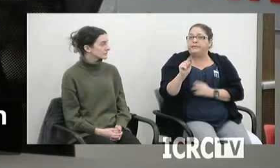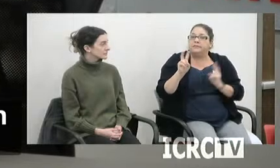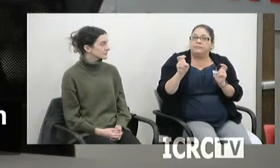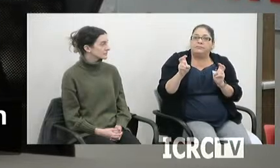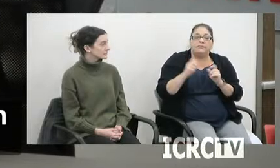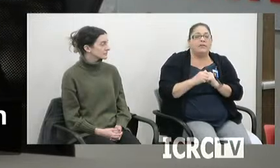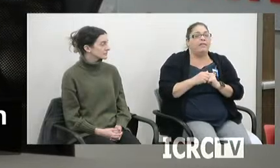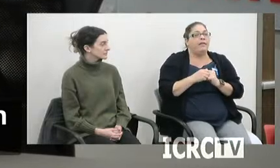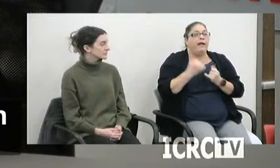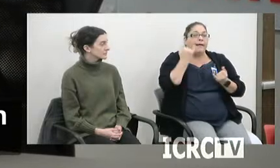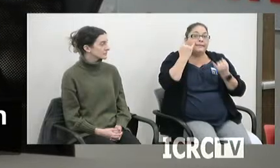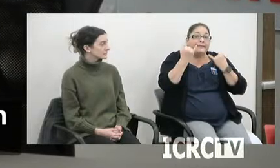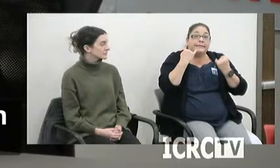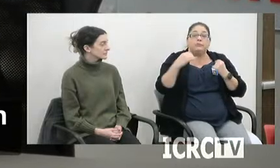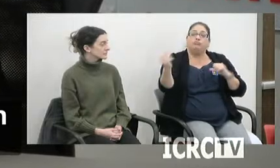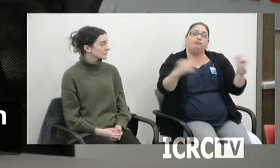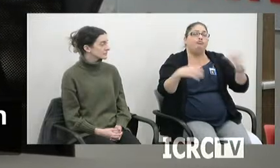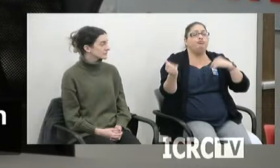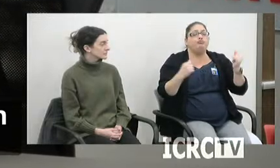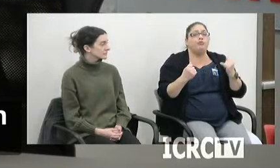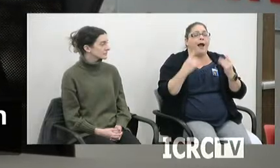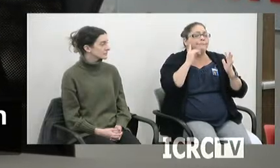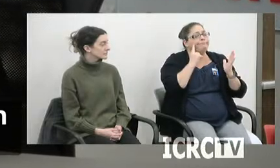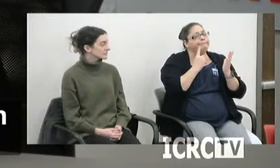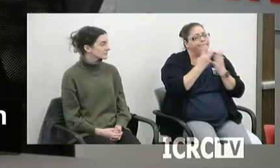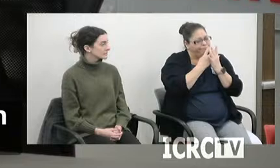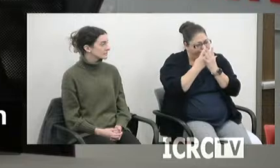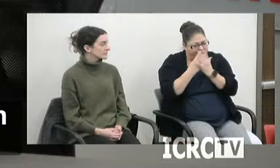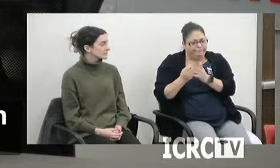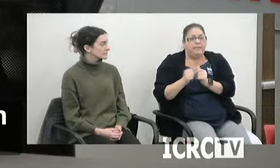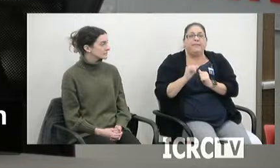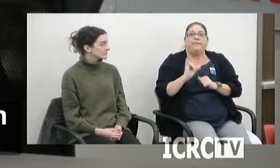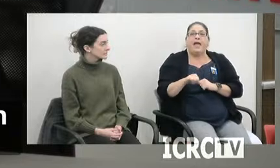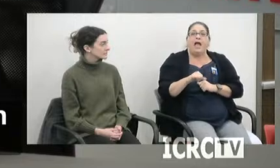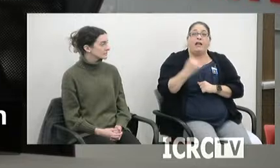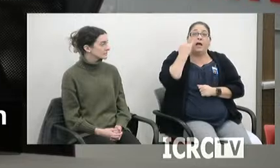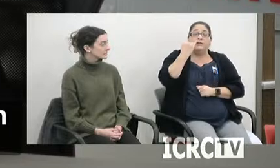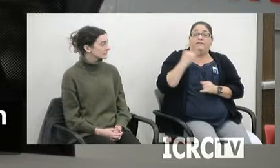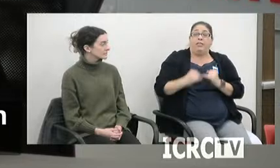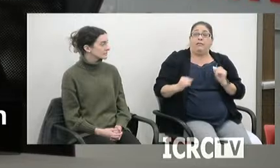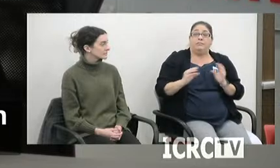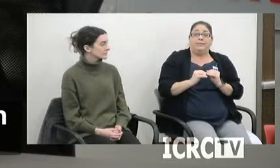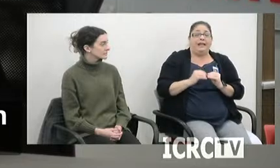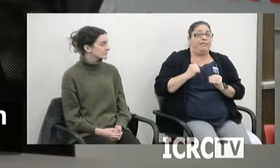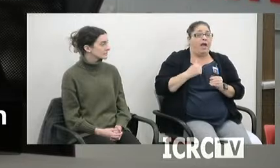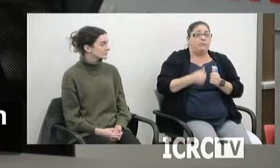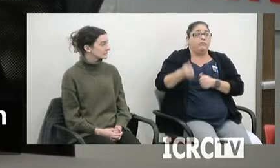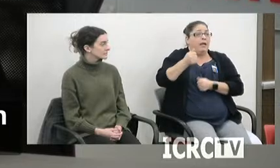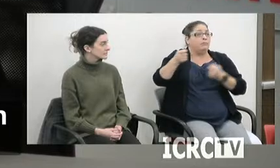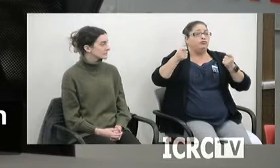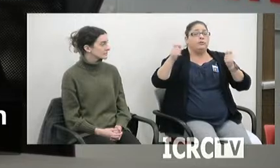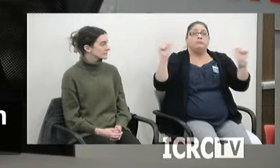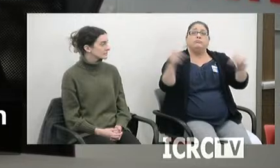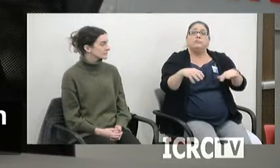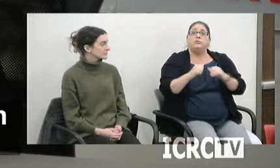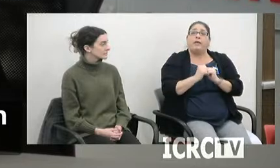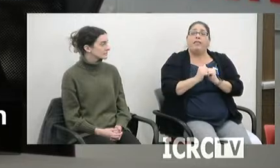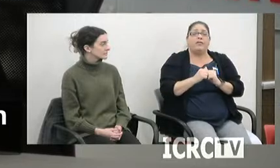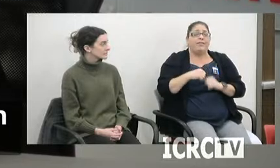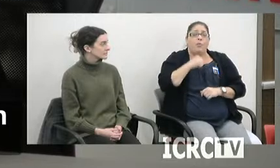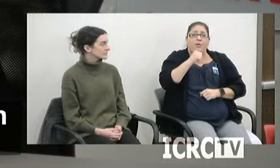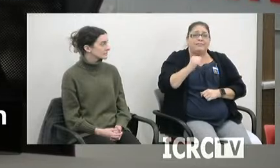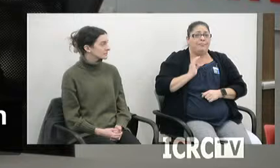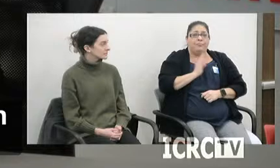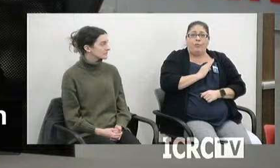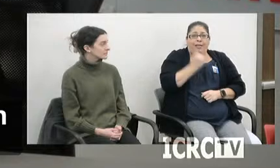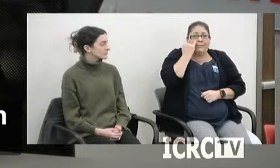everyone has. The ideas that you saw at the last board meeting, those were ideas that the administration put together. Those weren't board